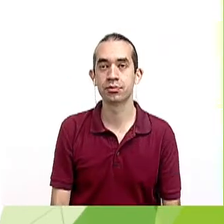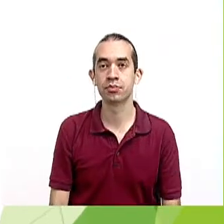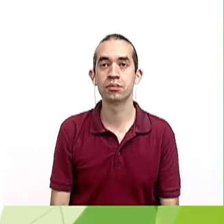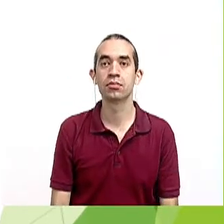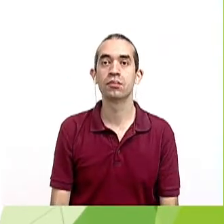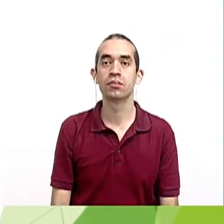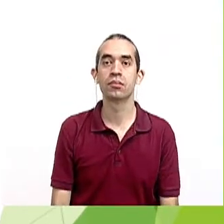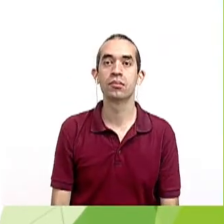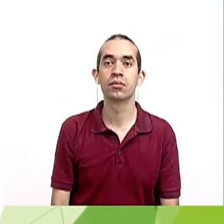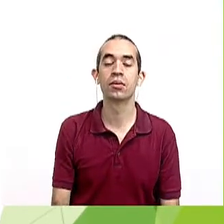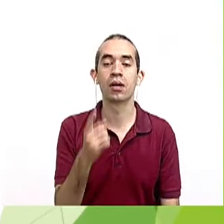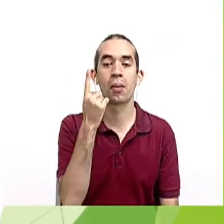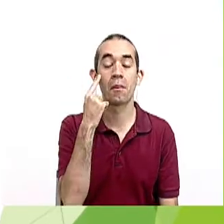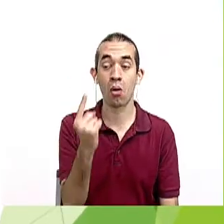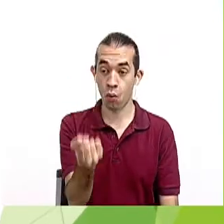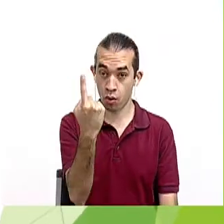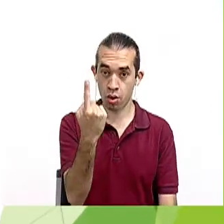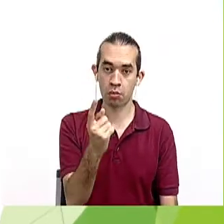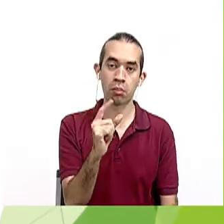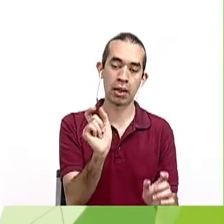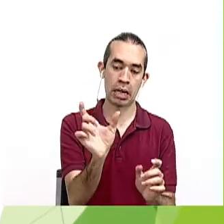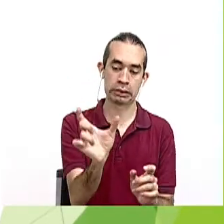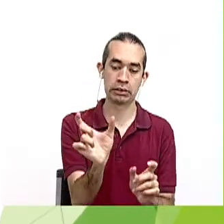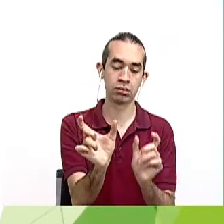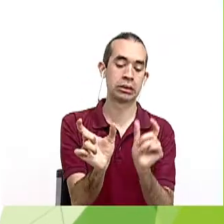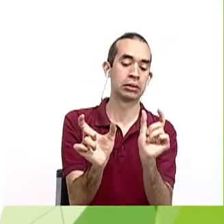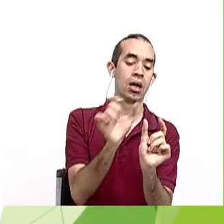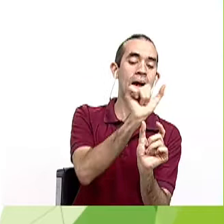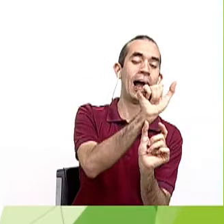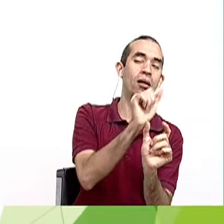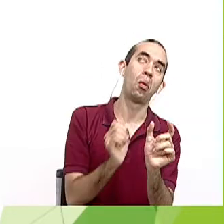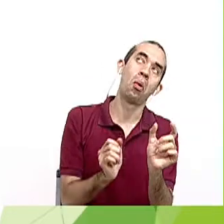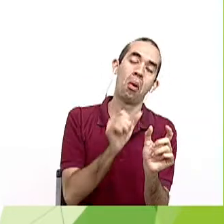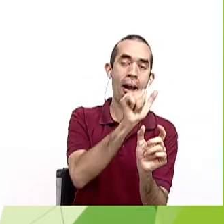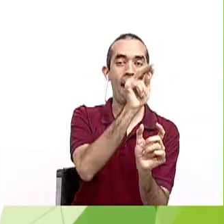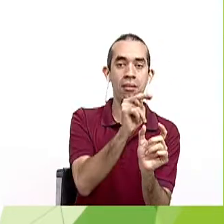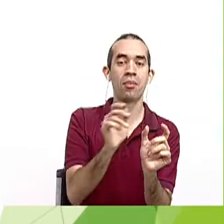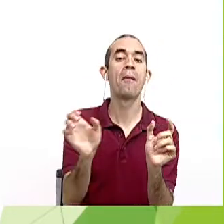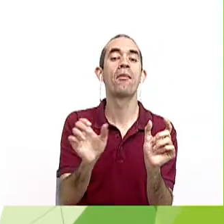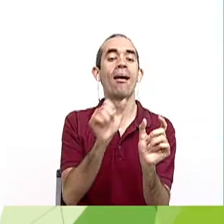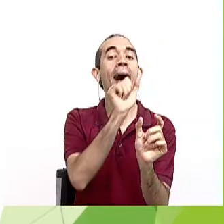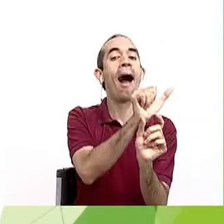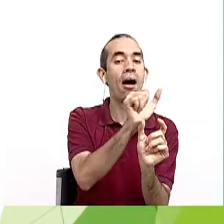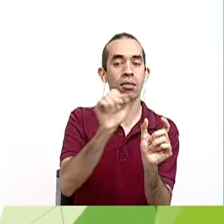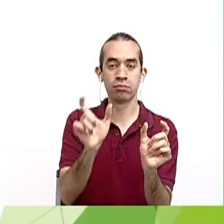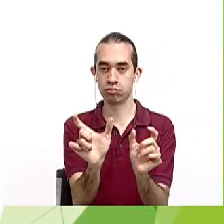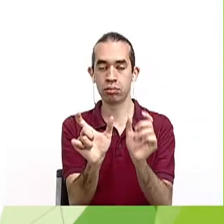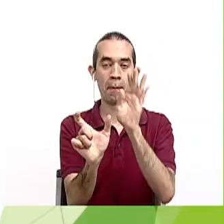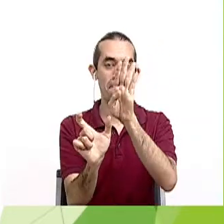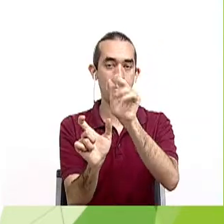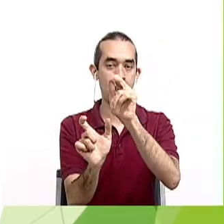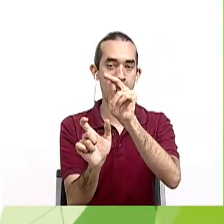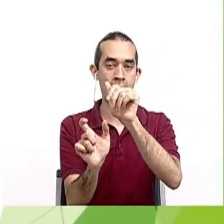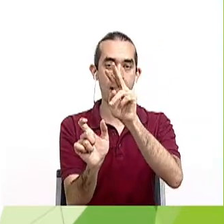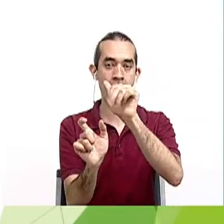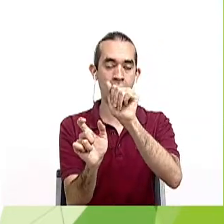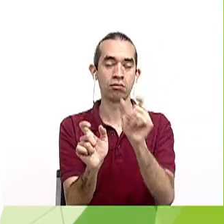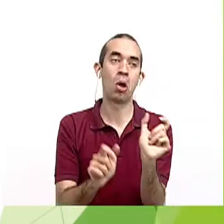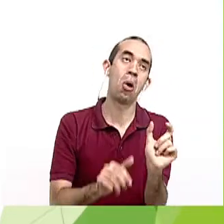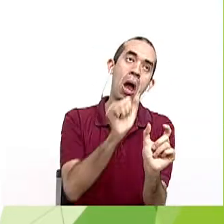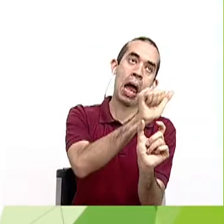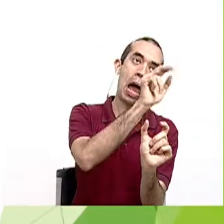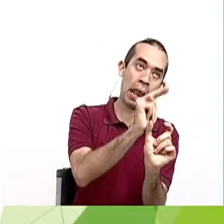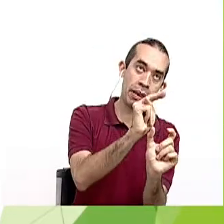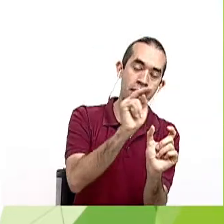with singular countable nouns. For example, a banana, an apple. We